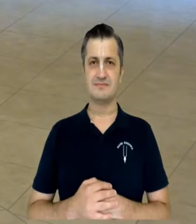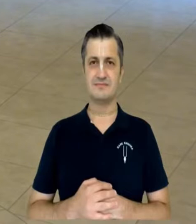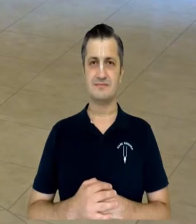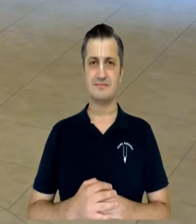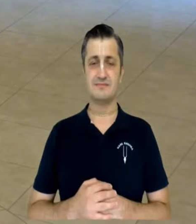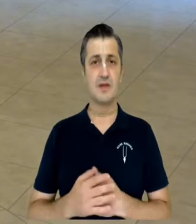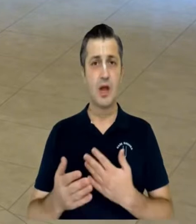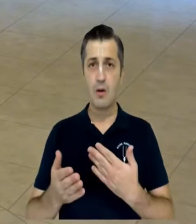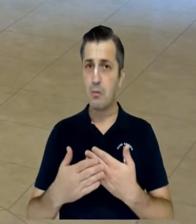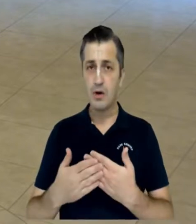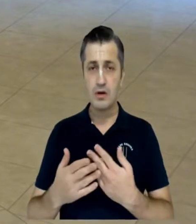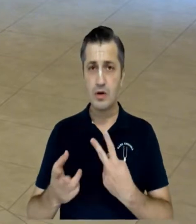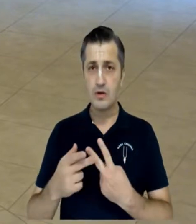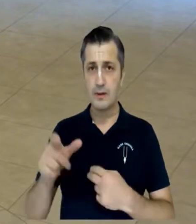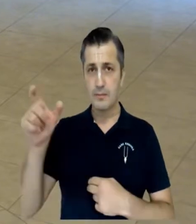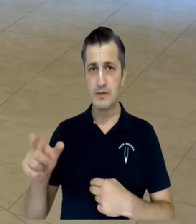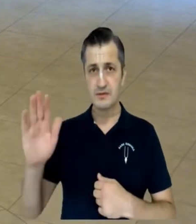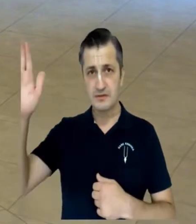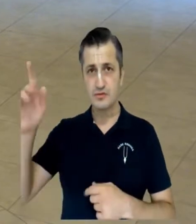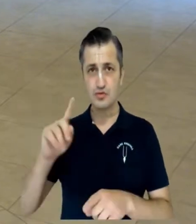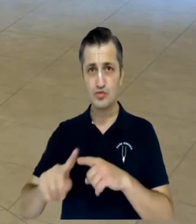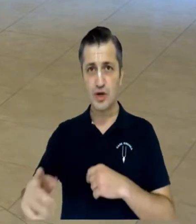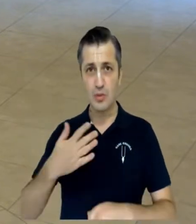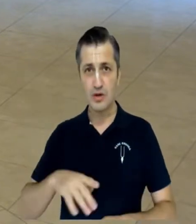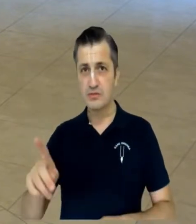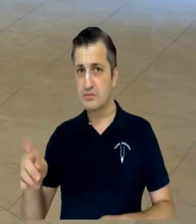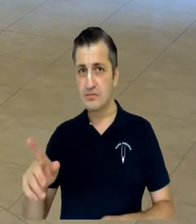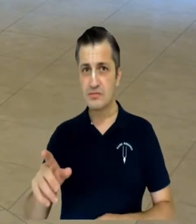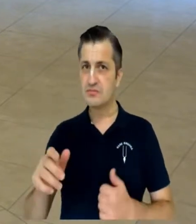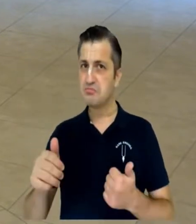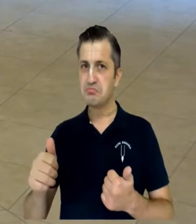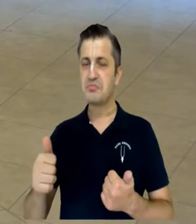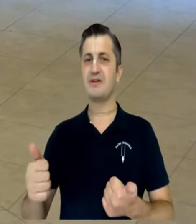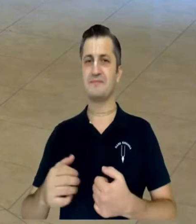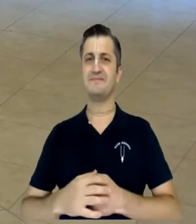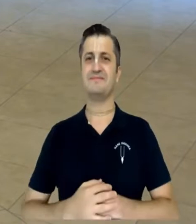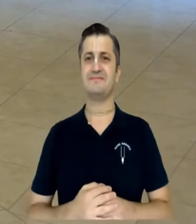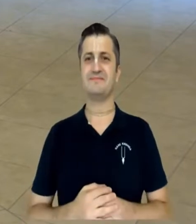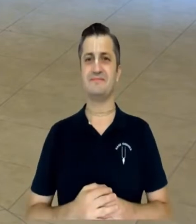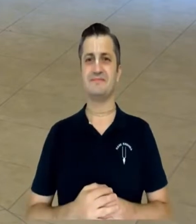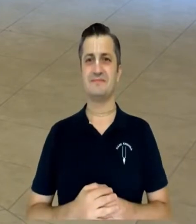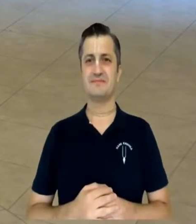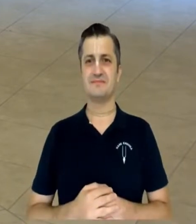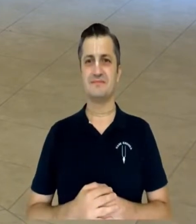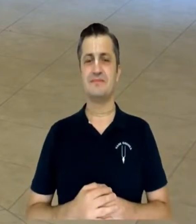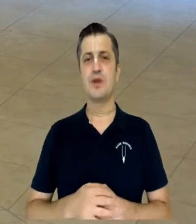Anyone else would like to try it? Okay. So we can try the word for